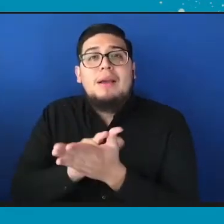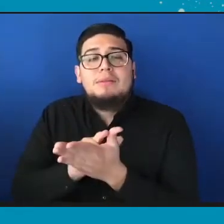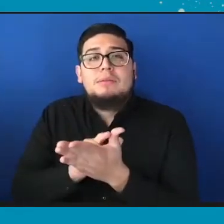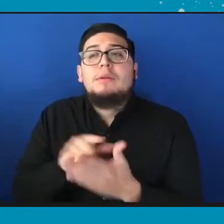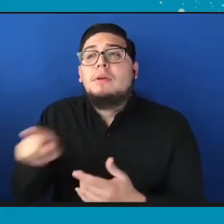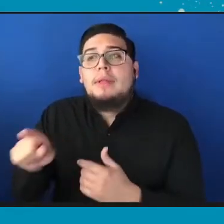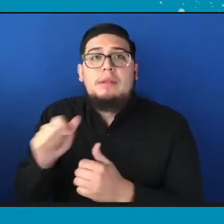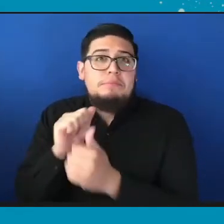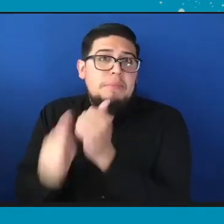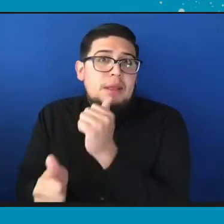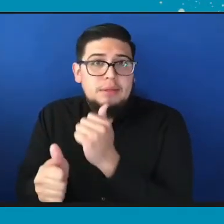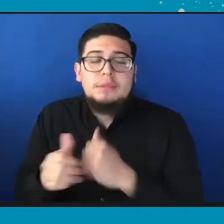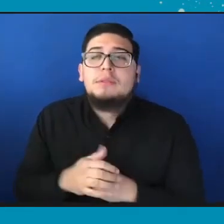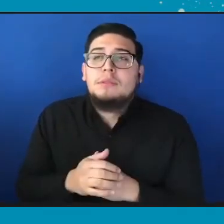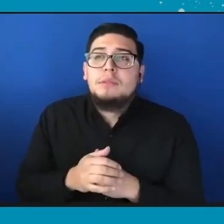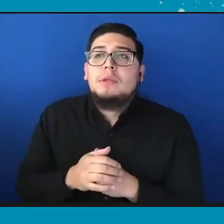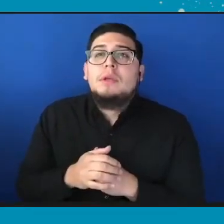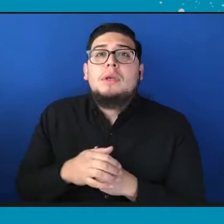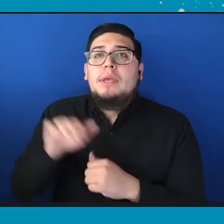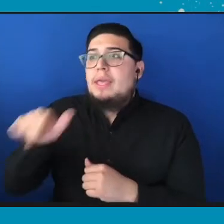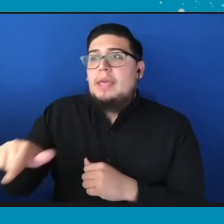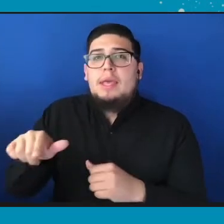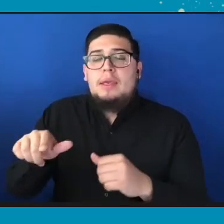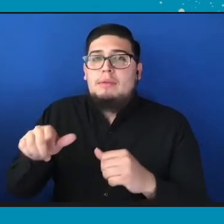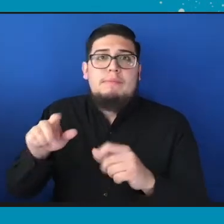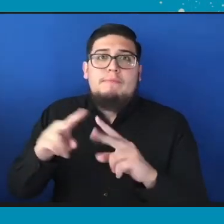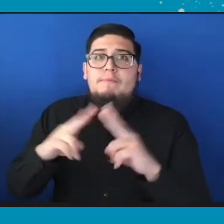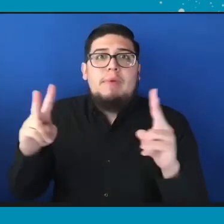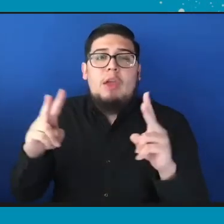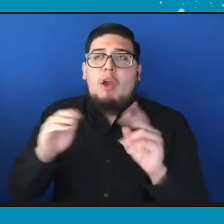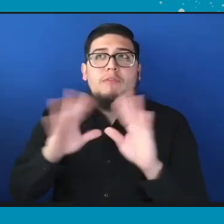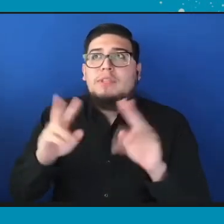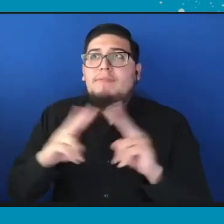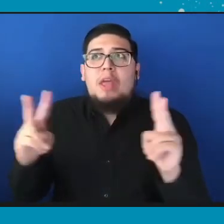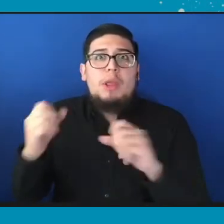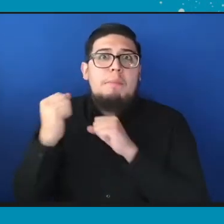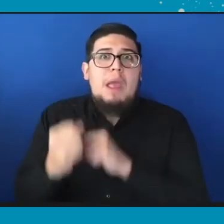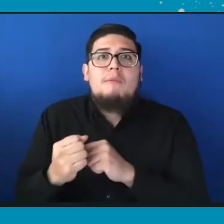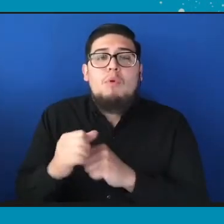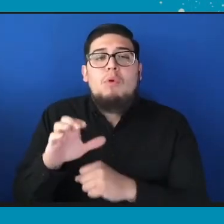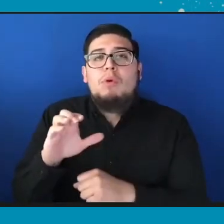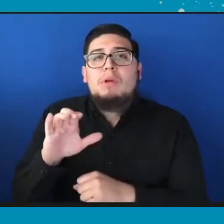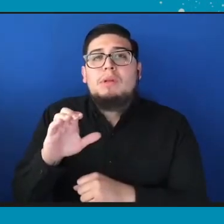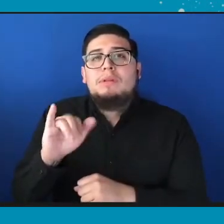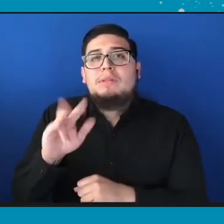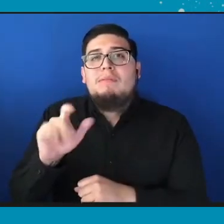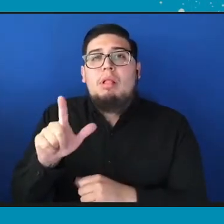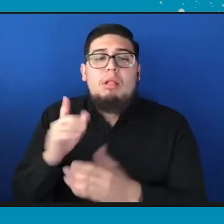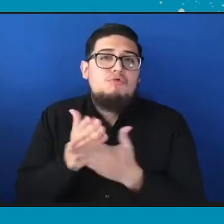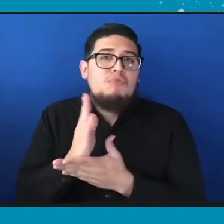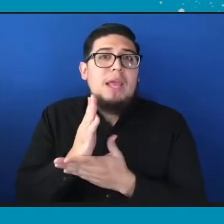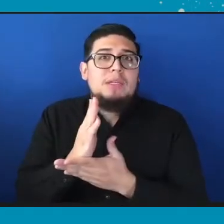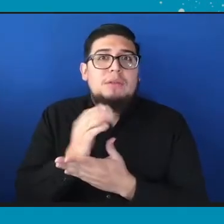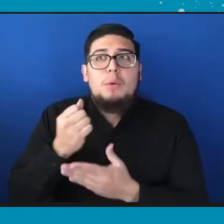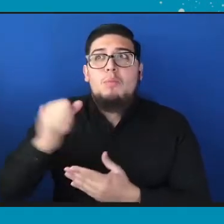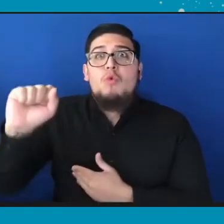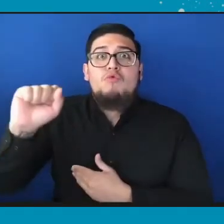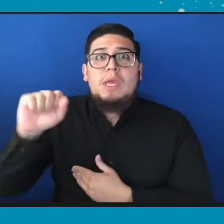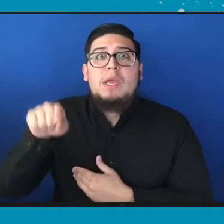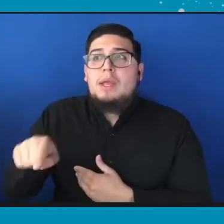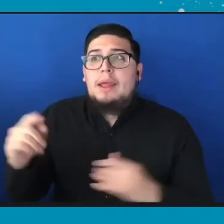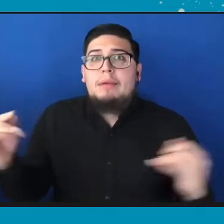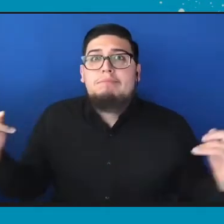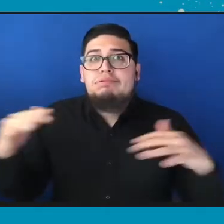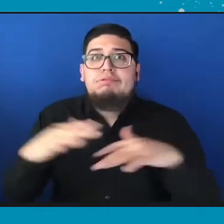there's a groundswell and a very powerful, obviously a very powerful civil rights movement that had endured almost 100 years